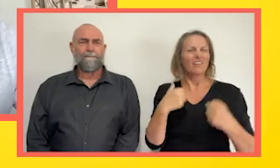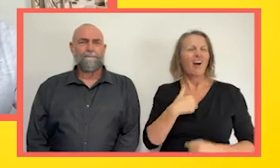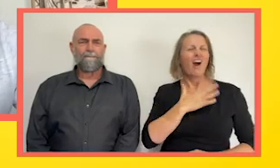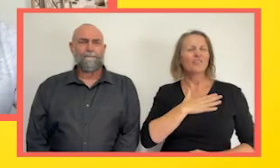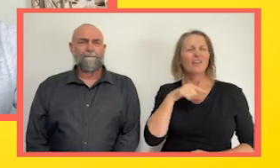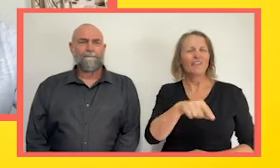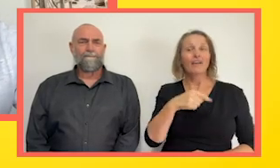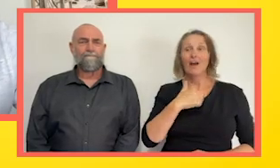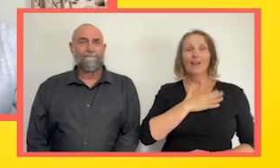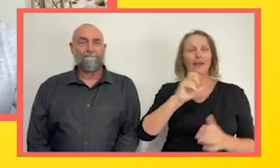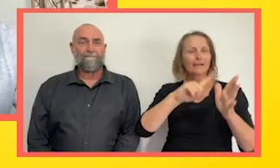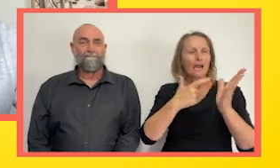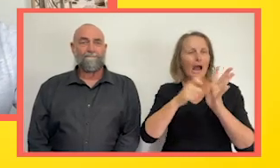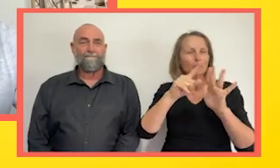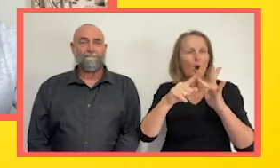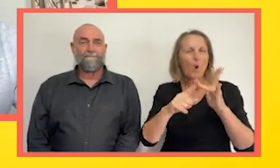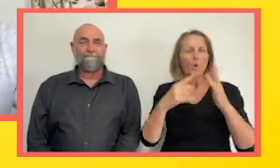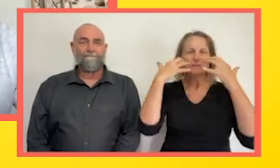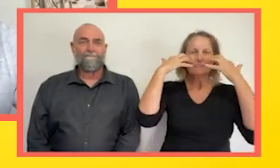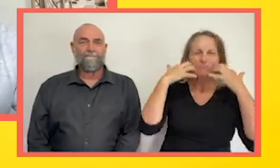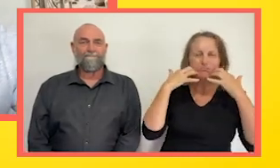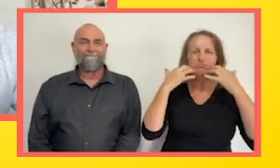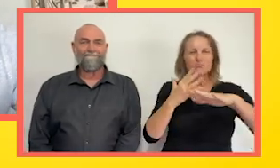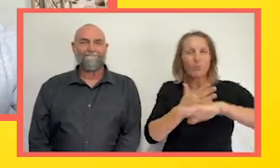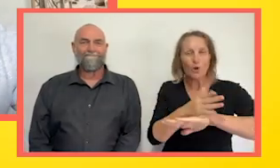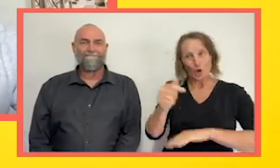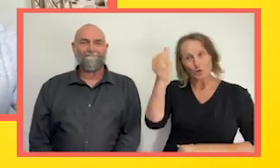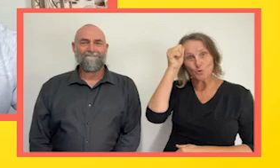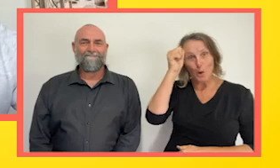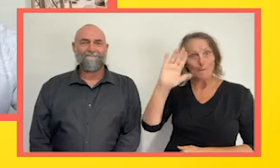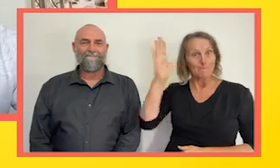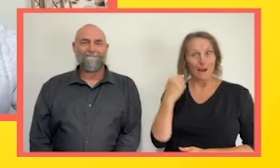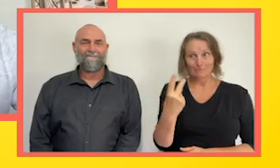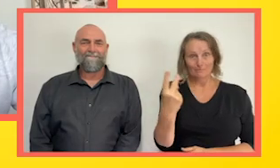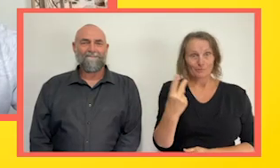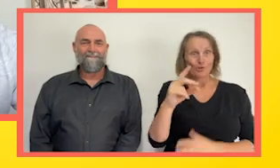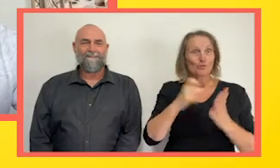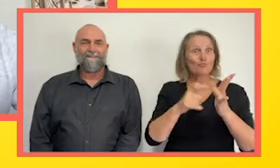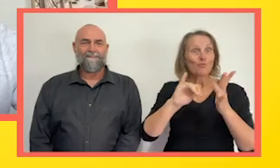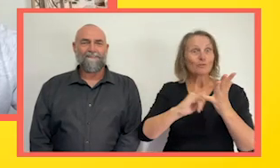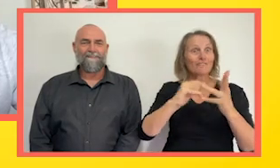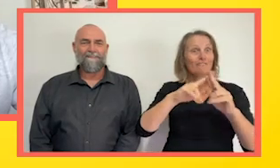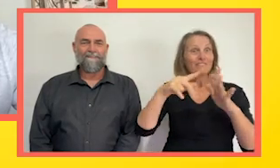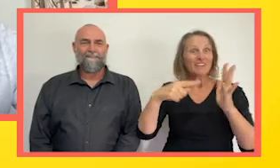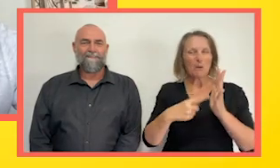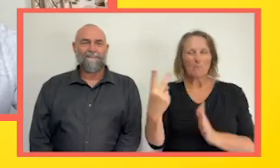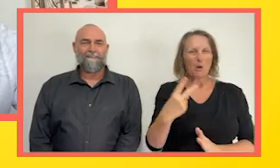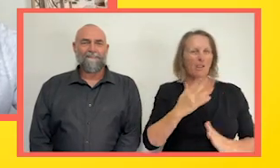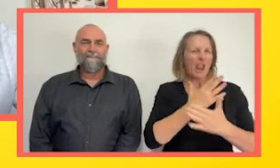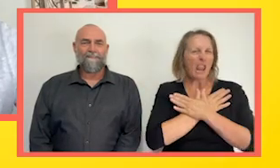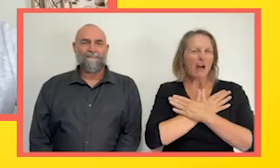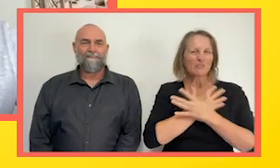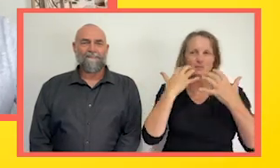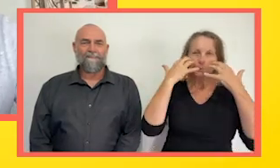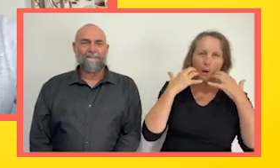side of things. I like the cardio, the gritty part of it. And Kurt, you know that because I put you through a bit of a workout once and we both love that gritty hard work